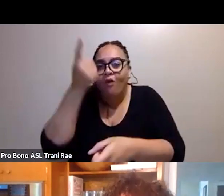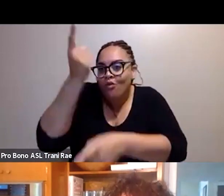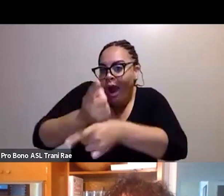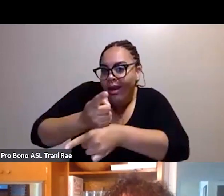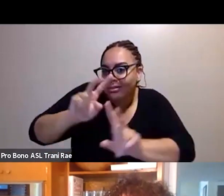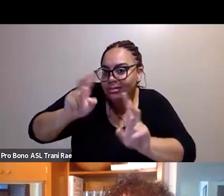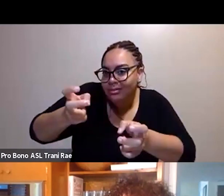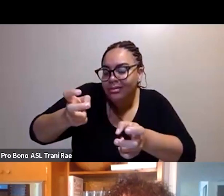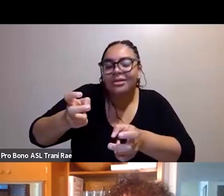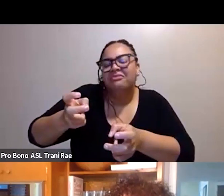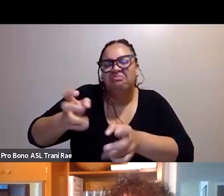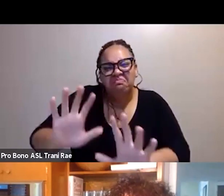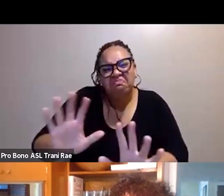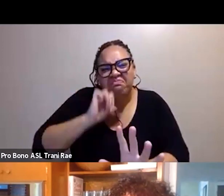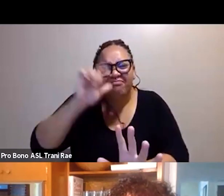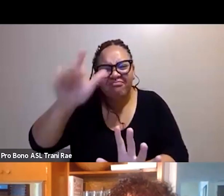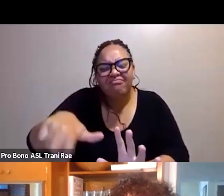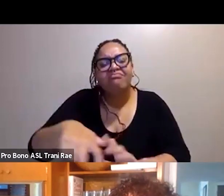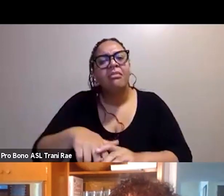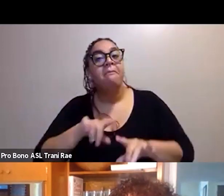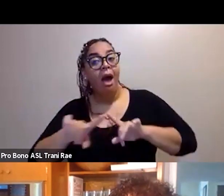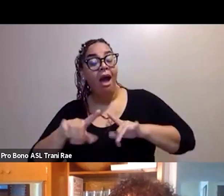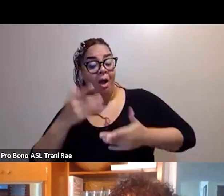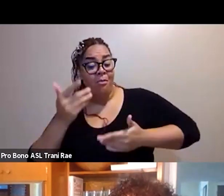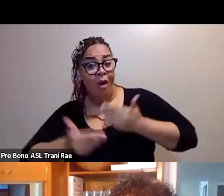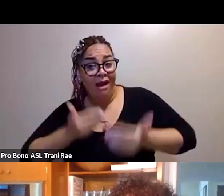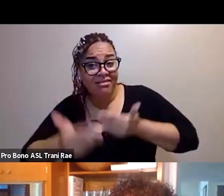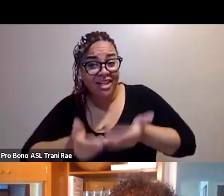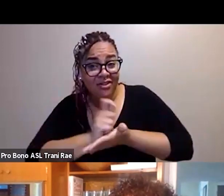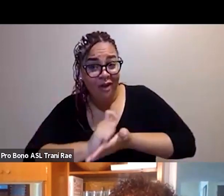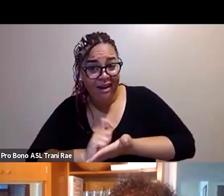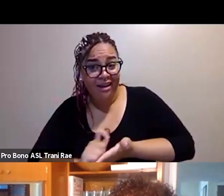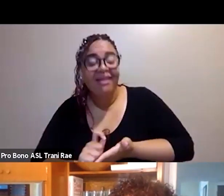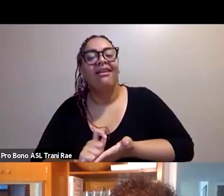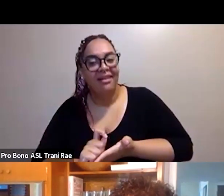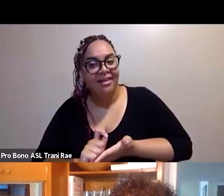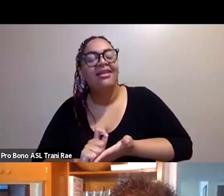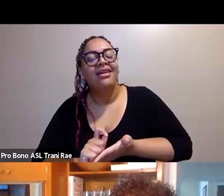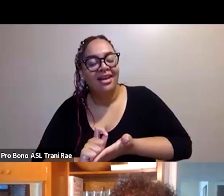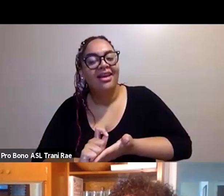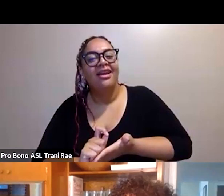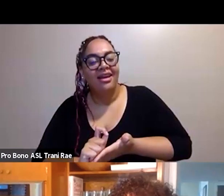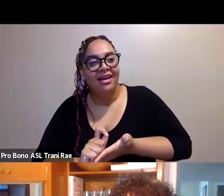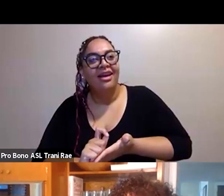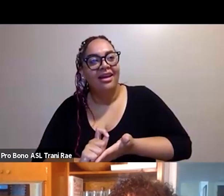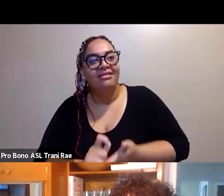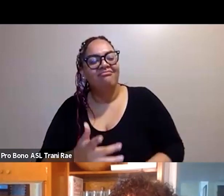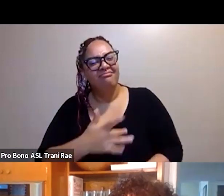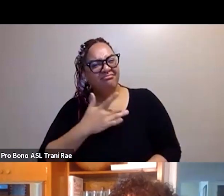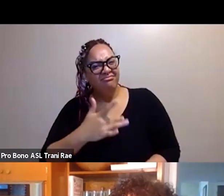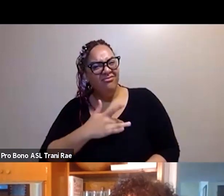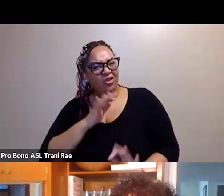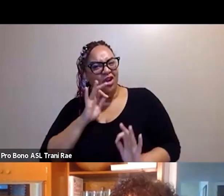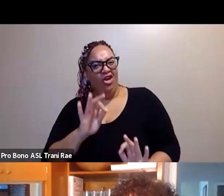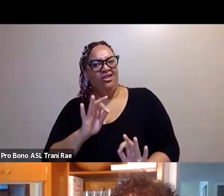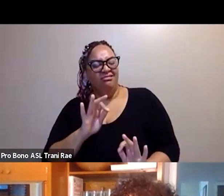But the process of writing is affirming. So